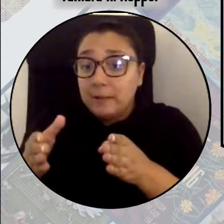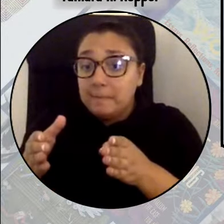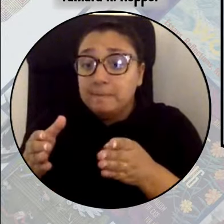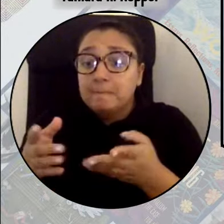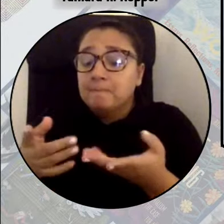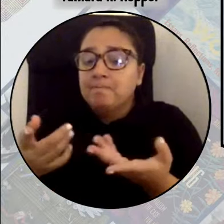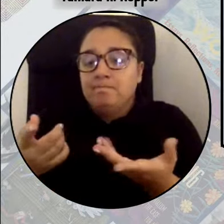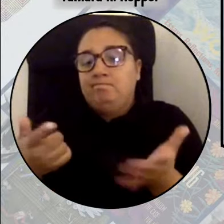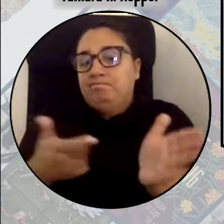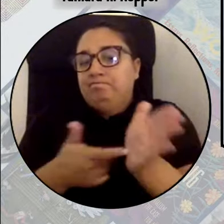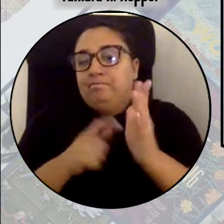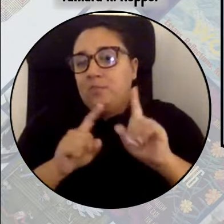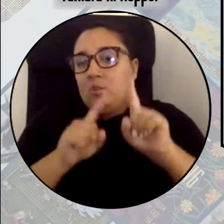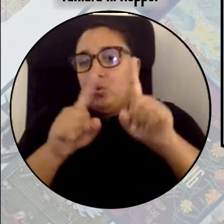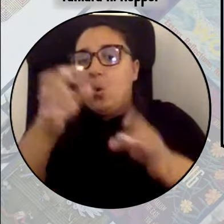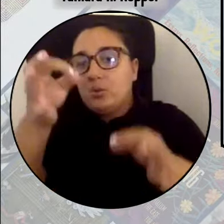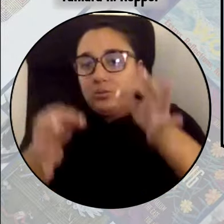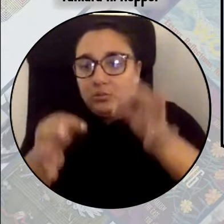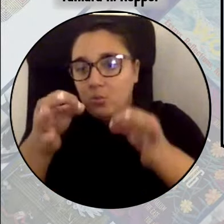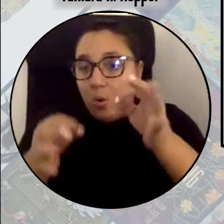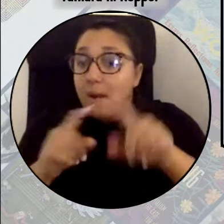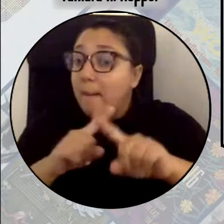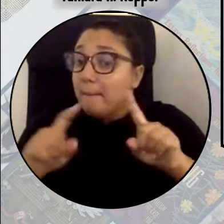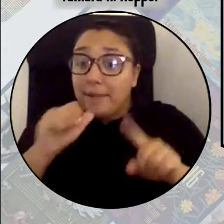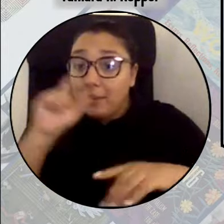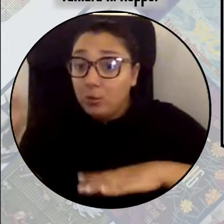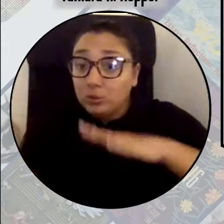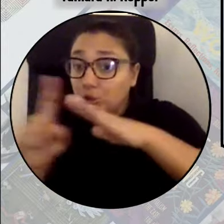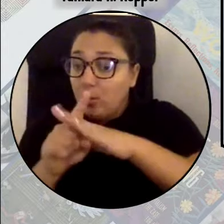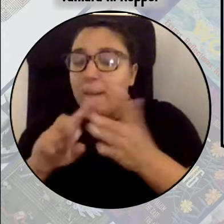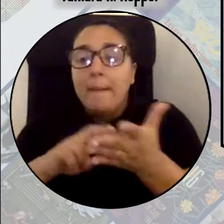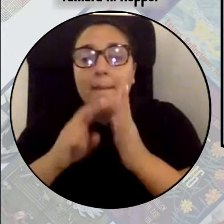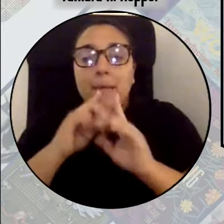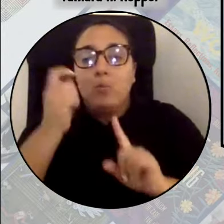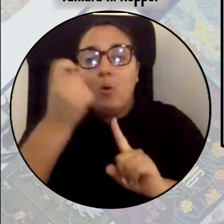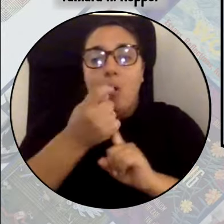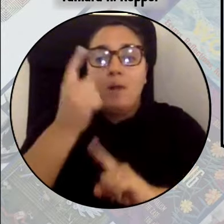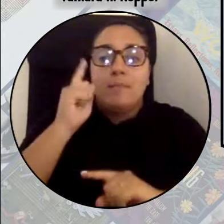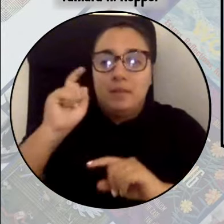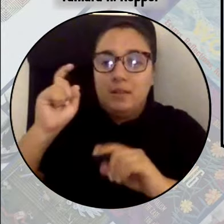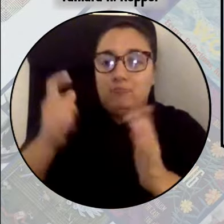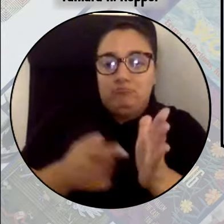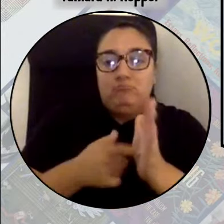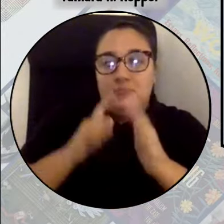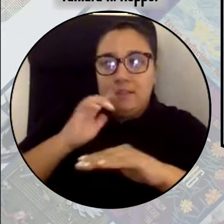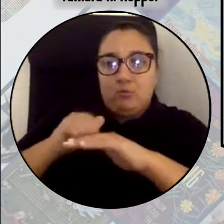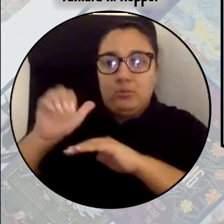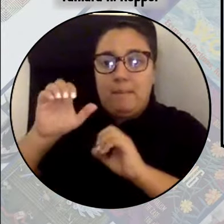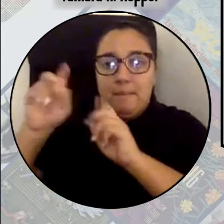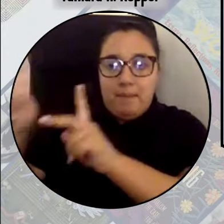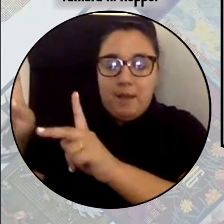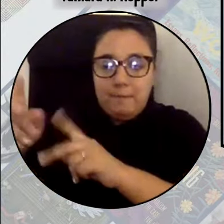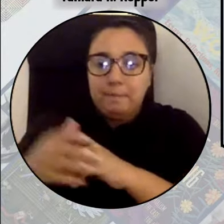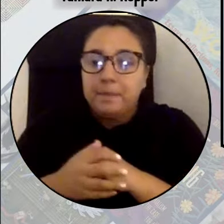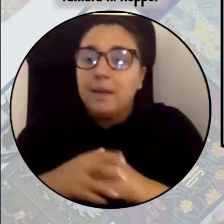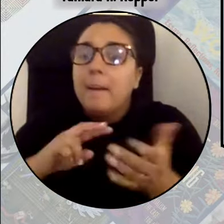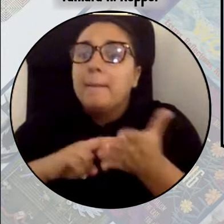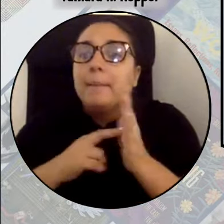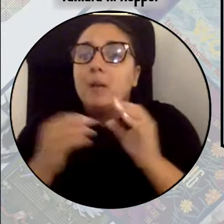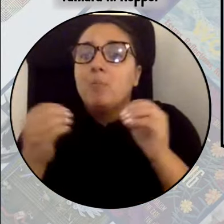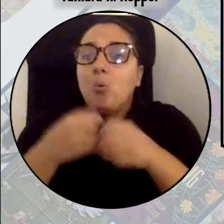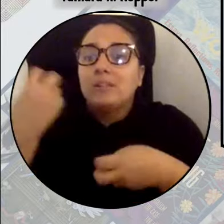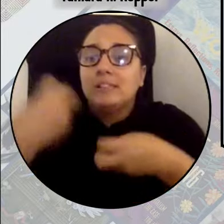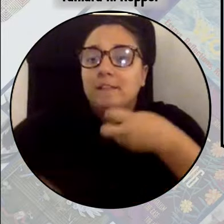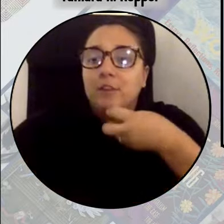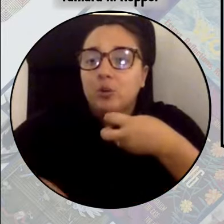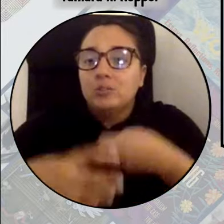pushing for expedited removal, and it's seeking to remove legal remedies, right, by making it more difficult to